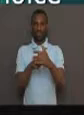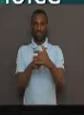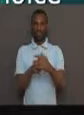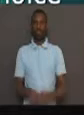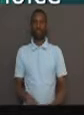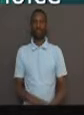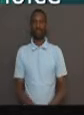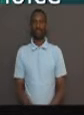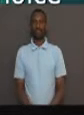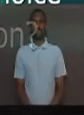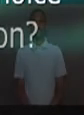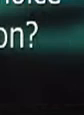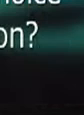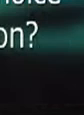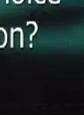Begin.